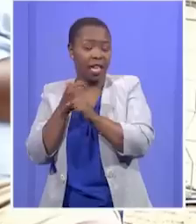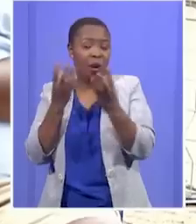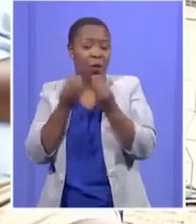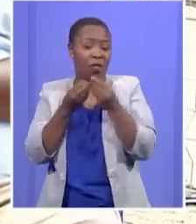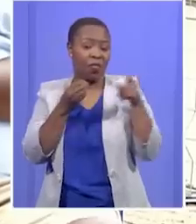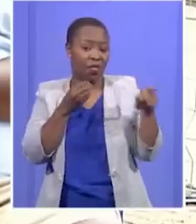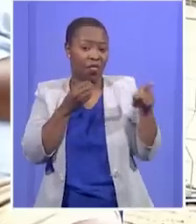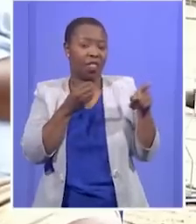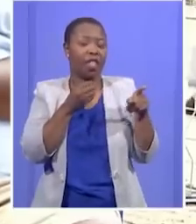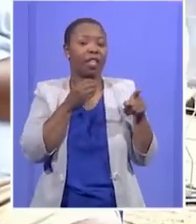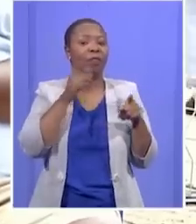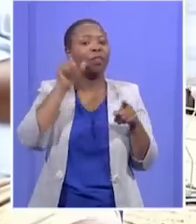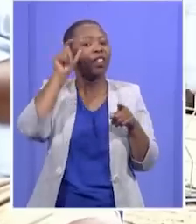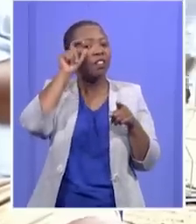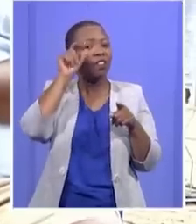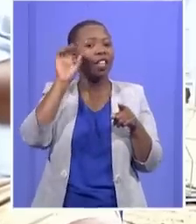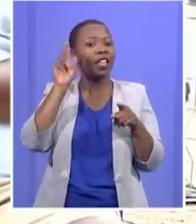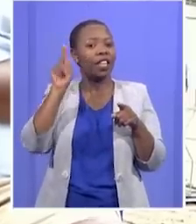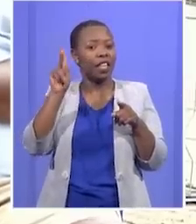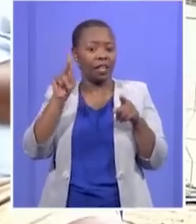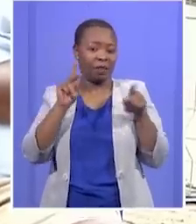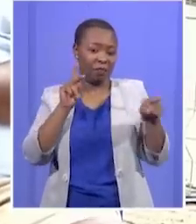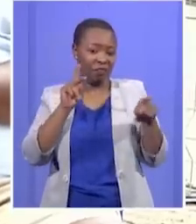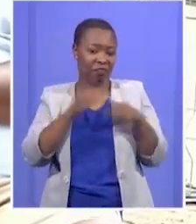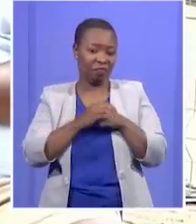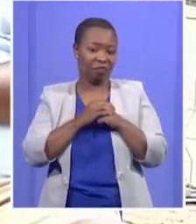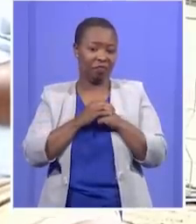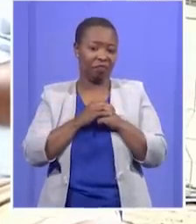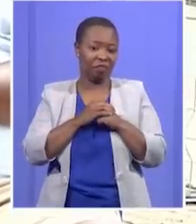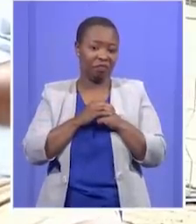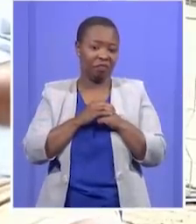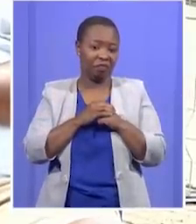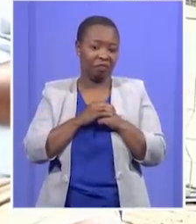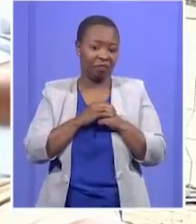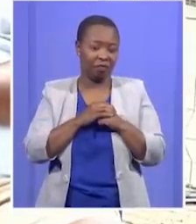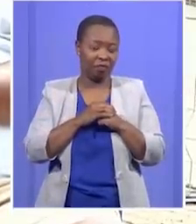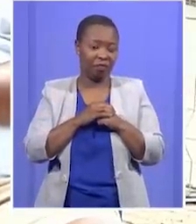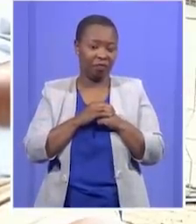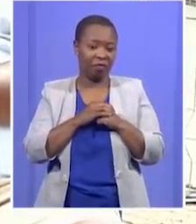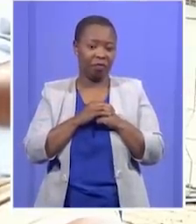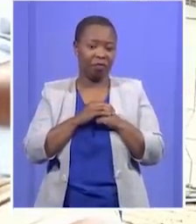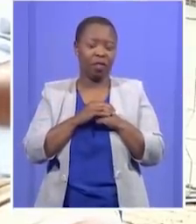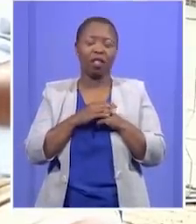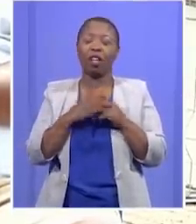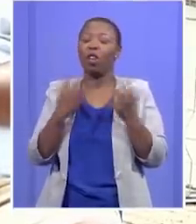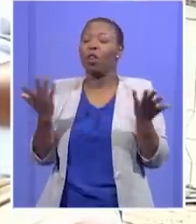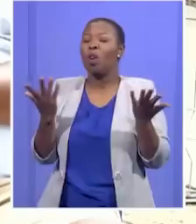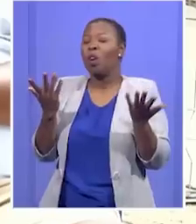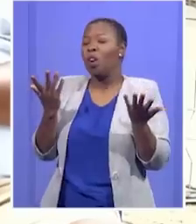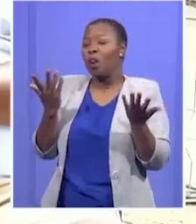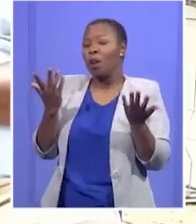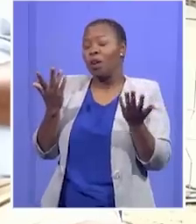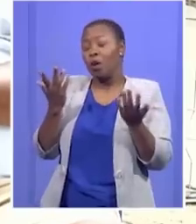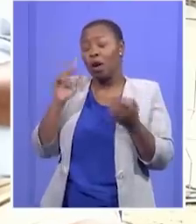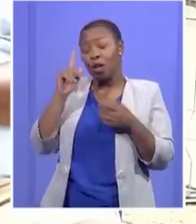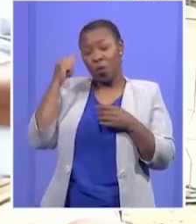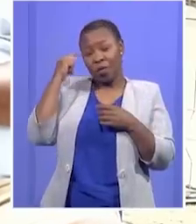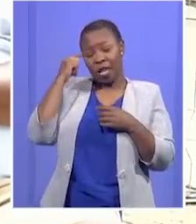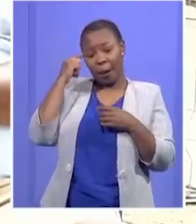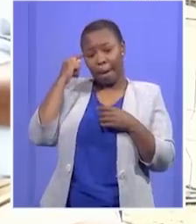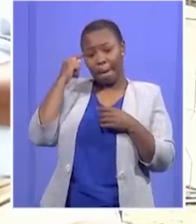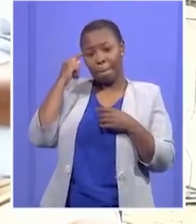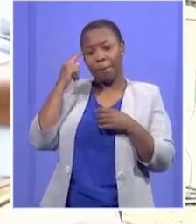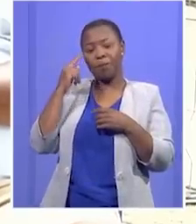with Mbalula, okay. You know, so. So is that perhaps not the reason why the campaign of